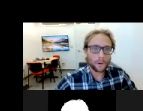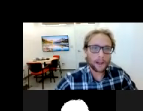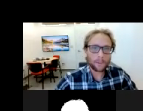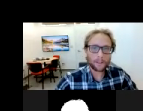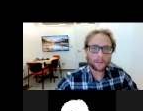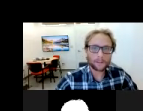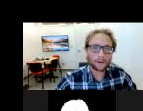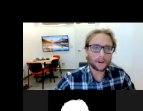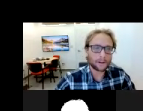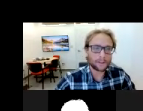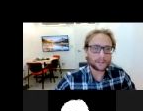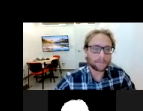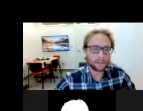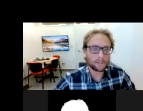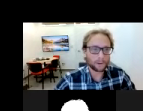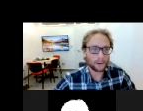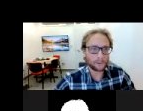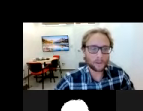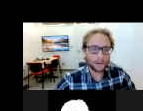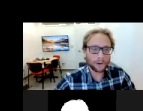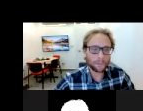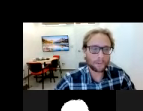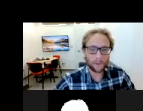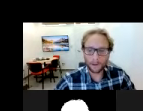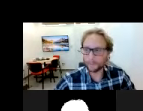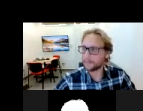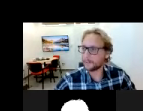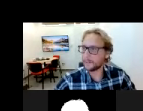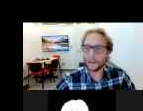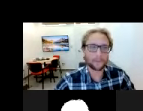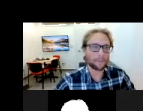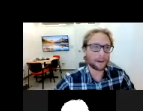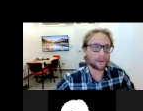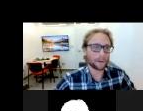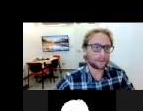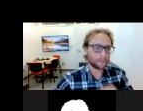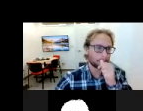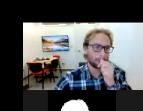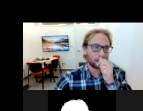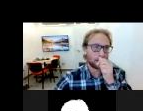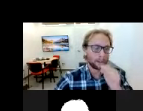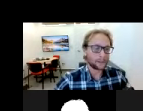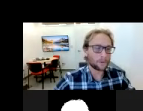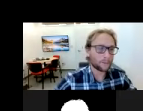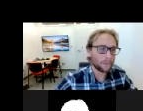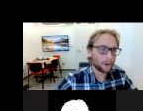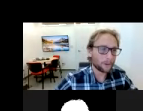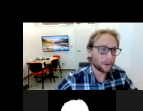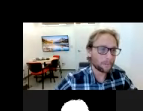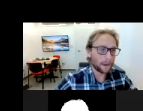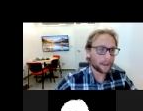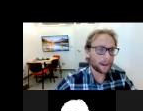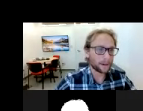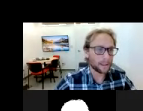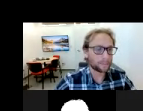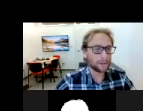So what hypotheses are consistent based on mouse models? What do we know about white matter plasticity coming from model organisms? So wonderful